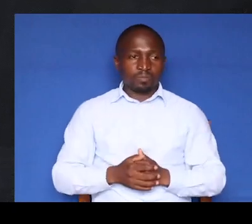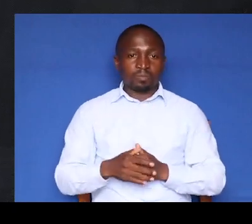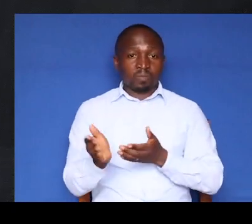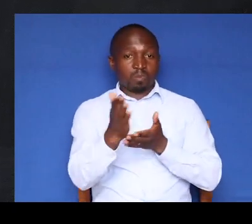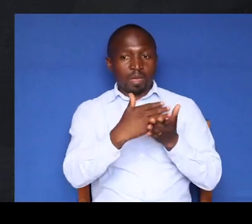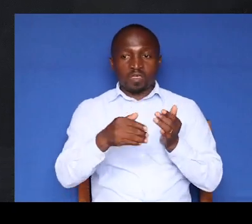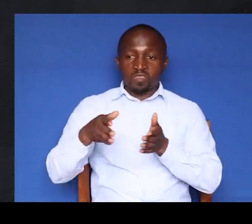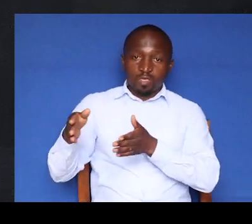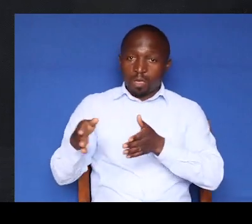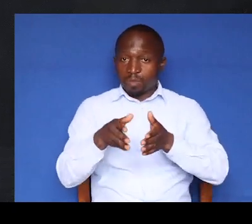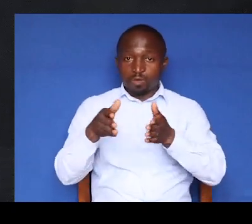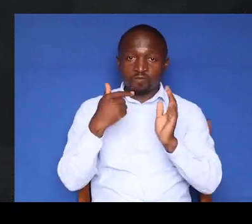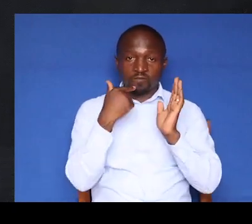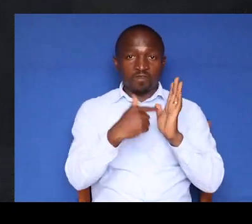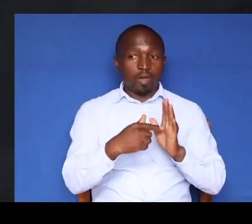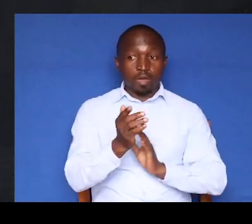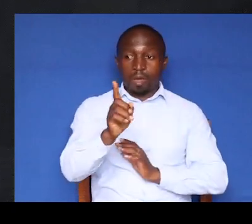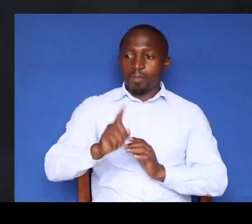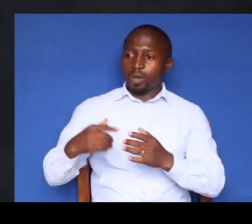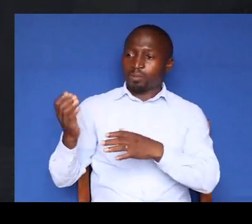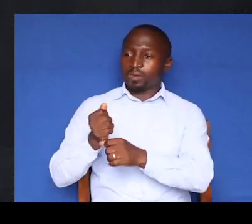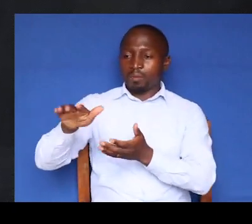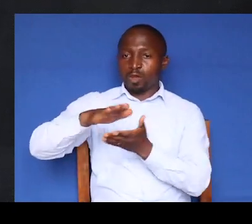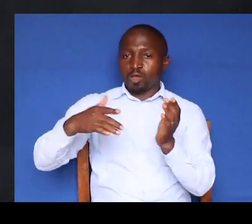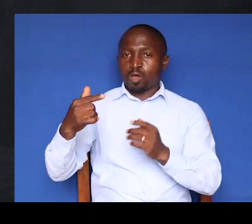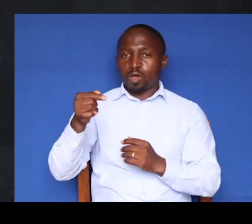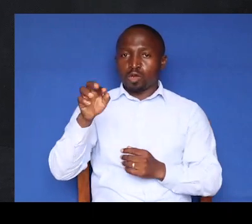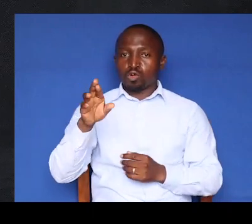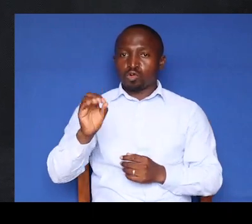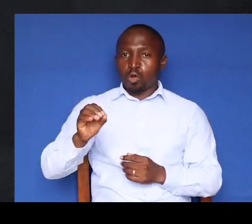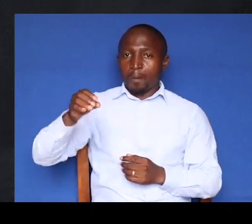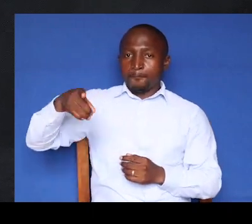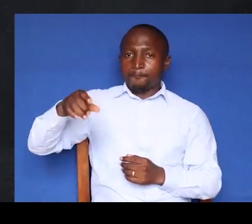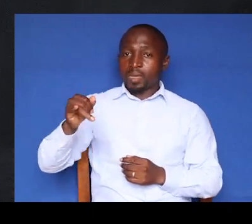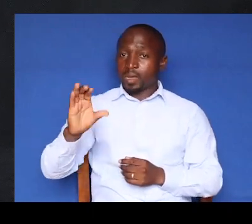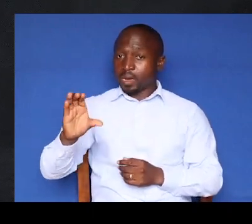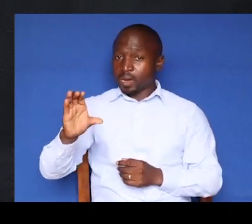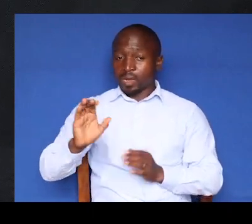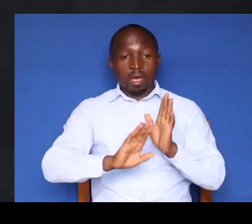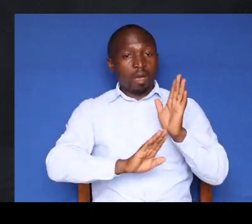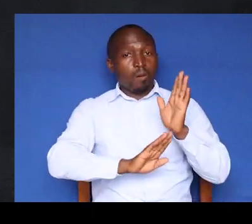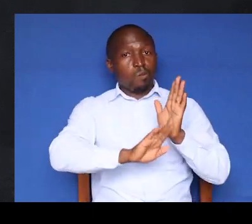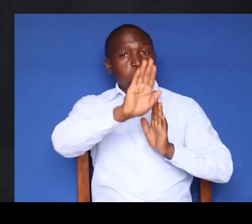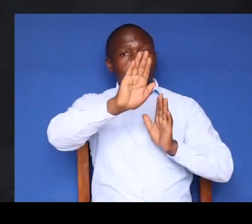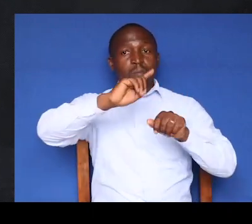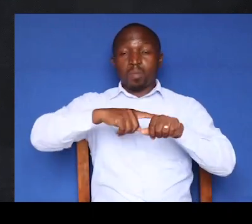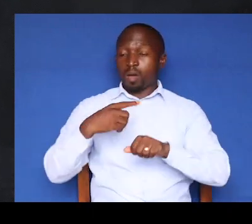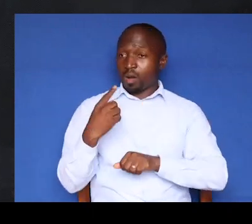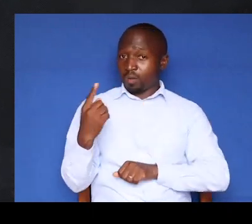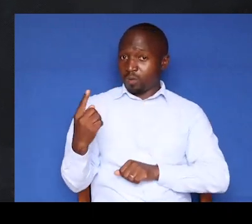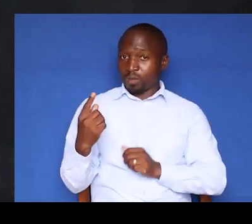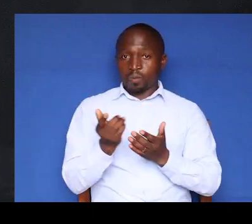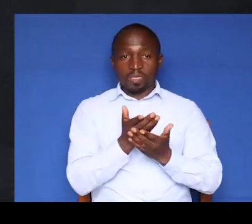like the ones found in tropical areas, fluctuate once. Others, like the ones